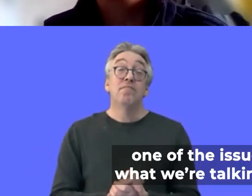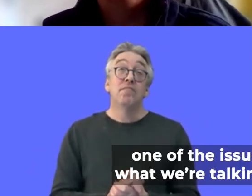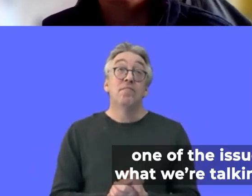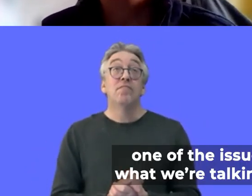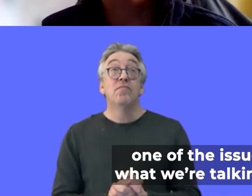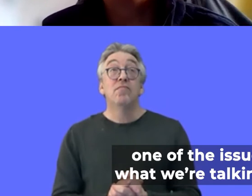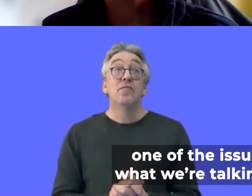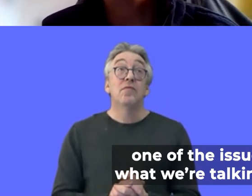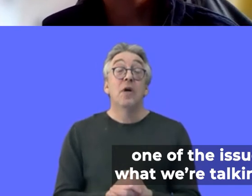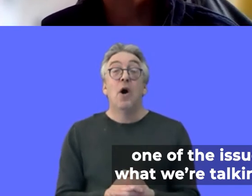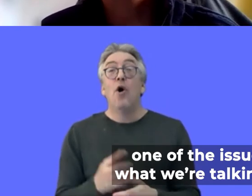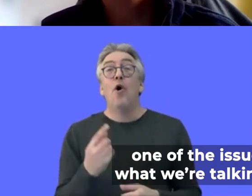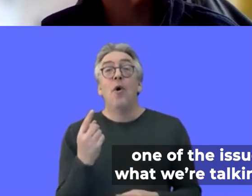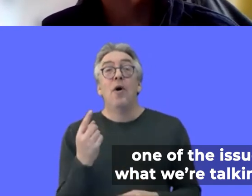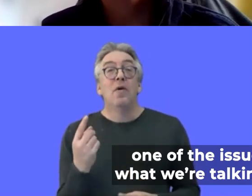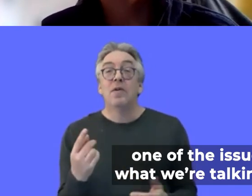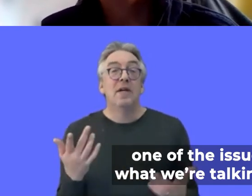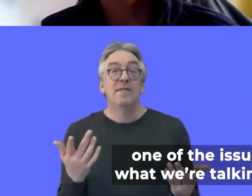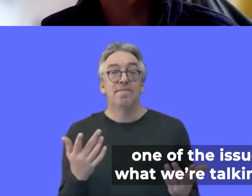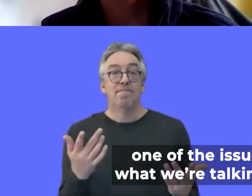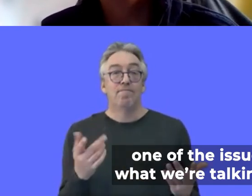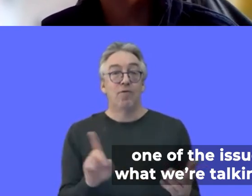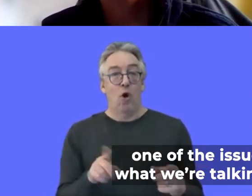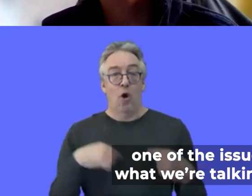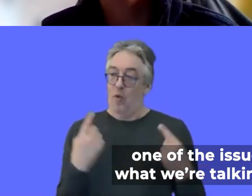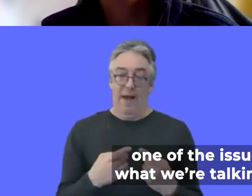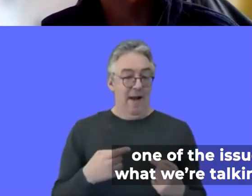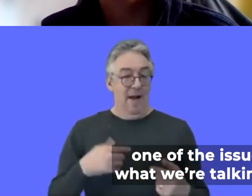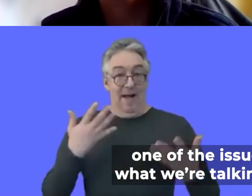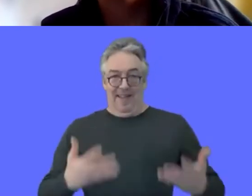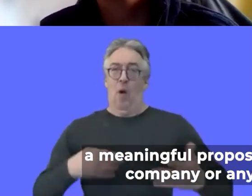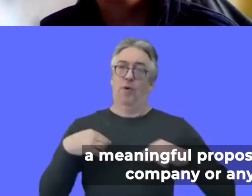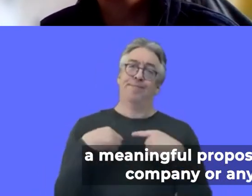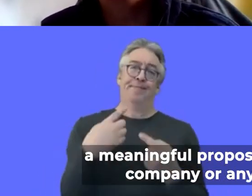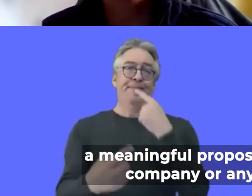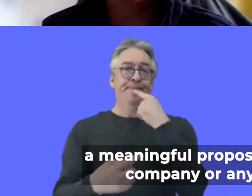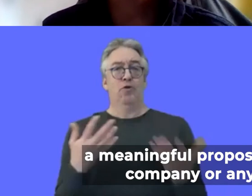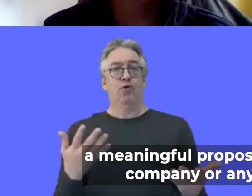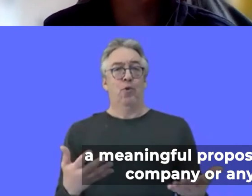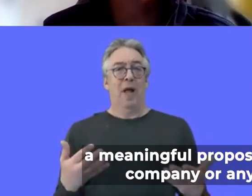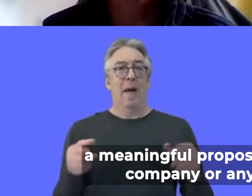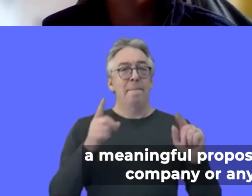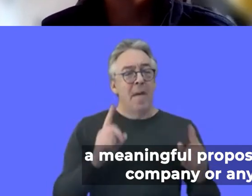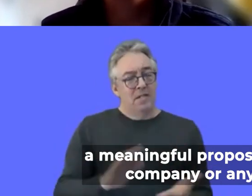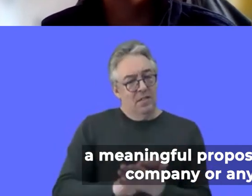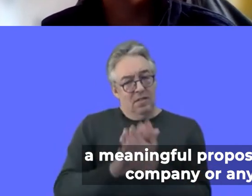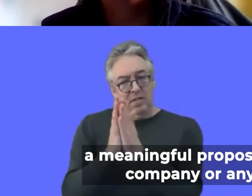one of the issues is translating what we're talking about here into a meaningful